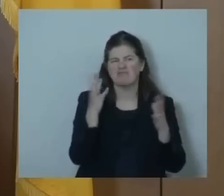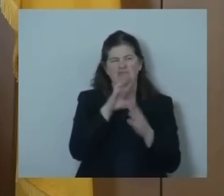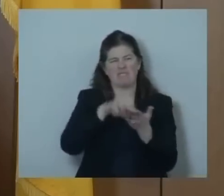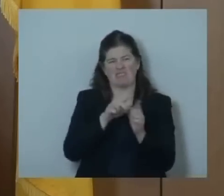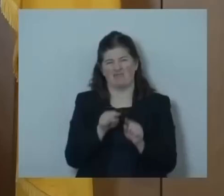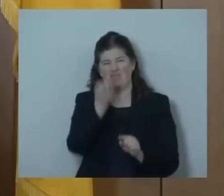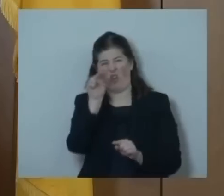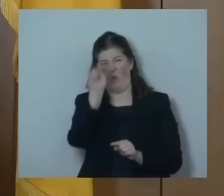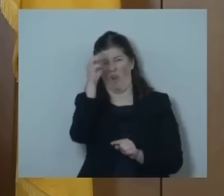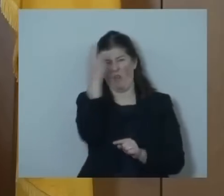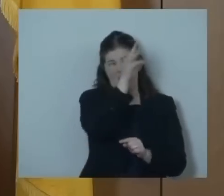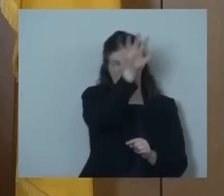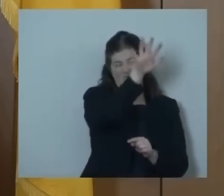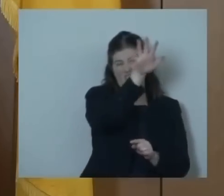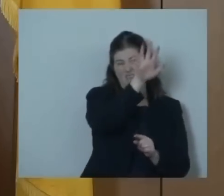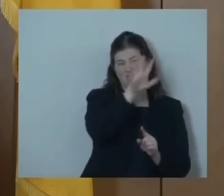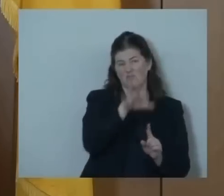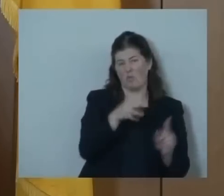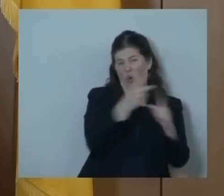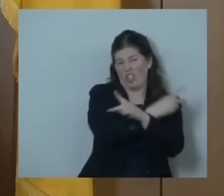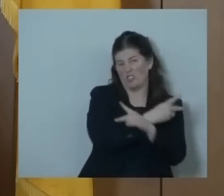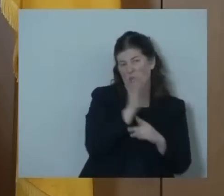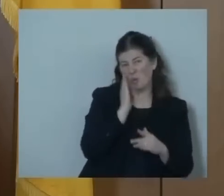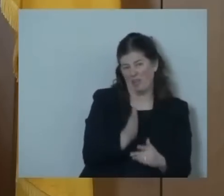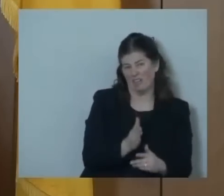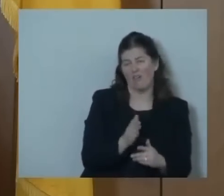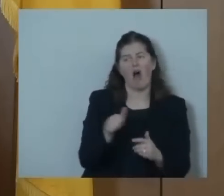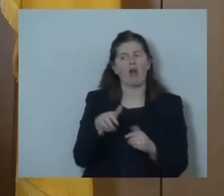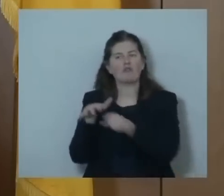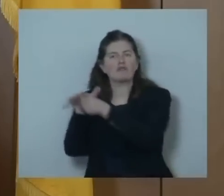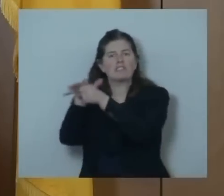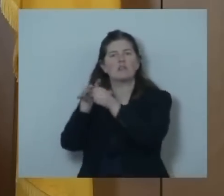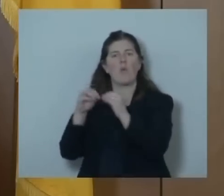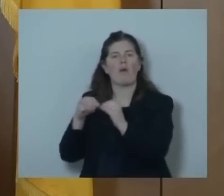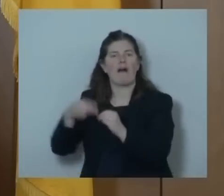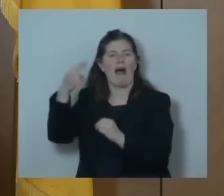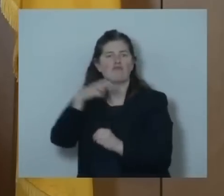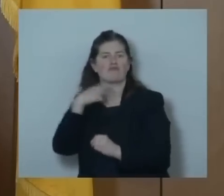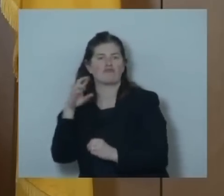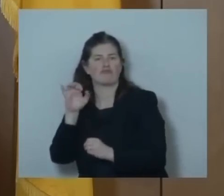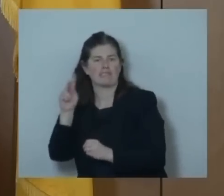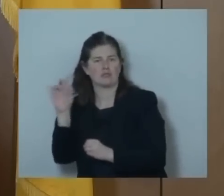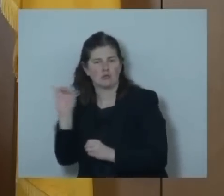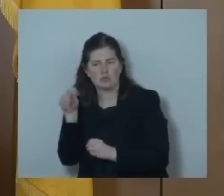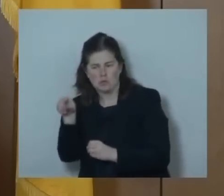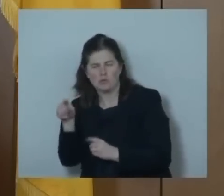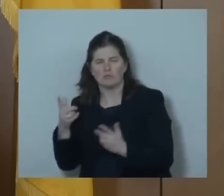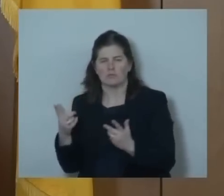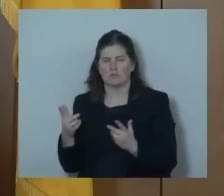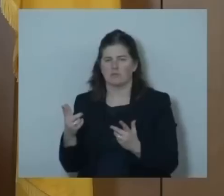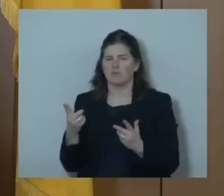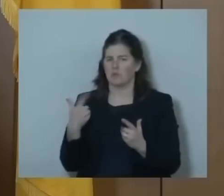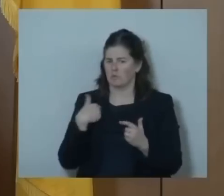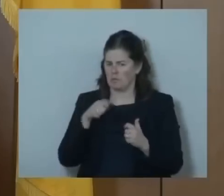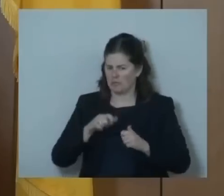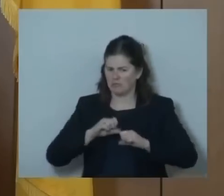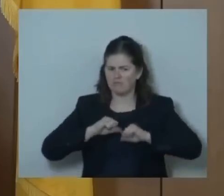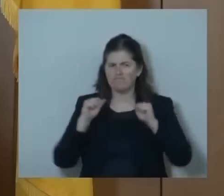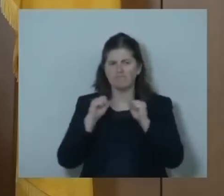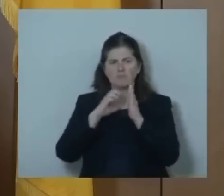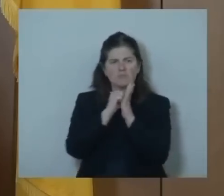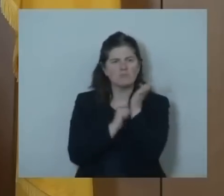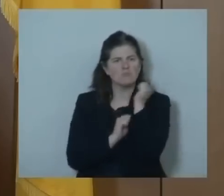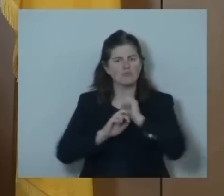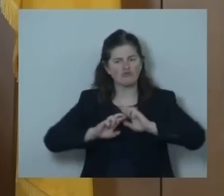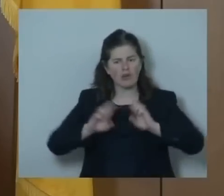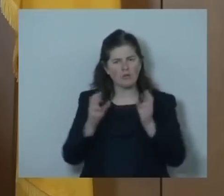state. And I think there are other regions that have likely risks in that, of that nature. So we got to be ready for them, and we have to support